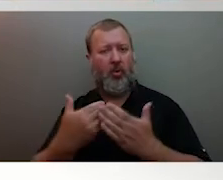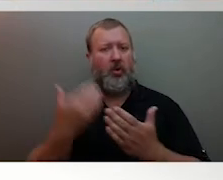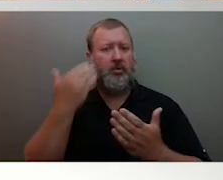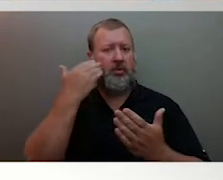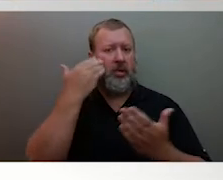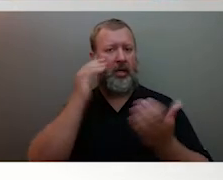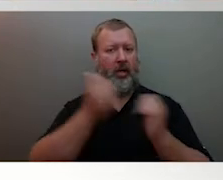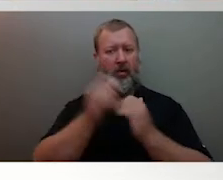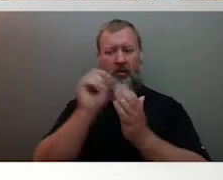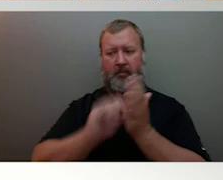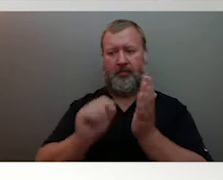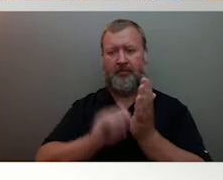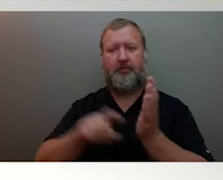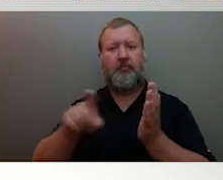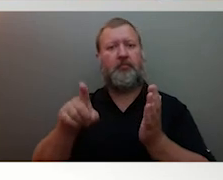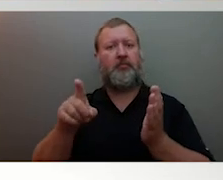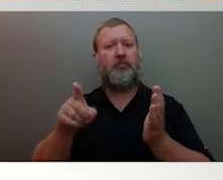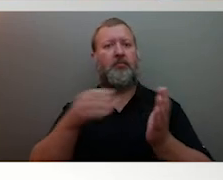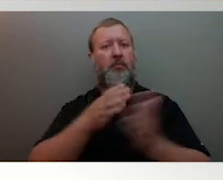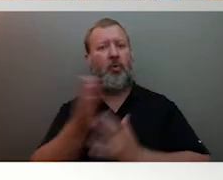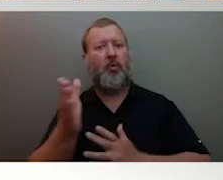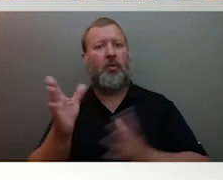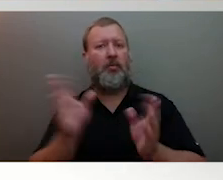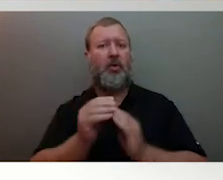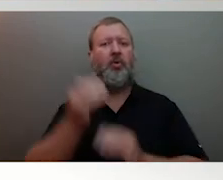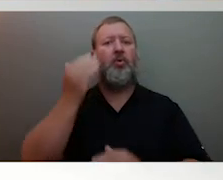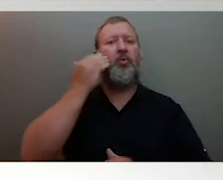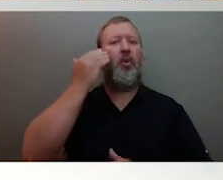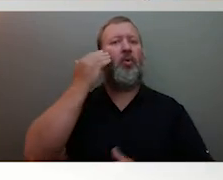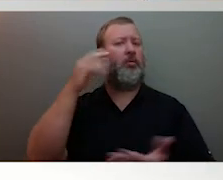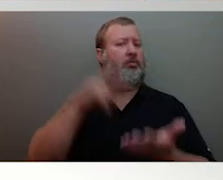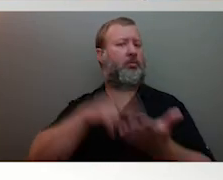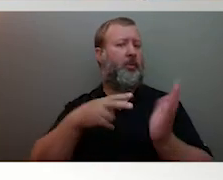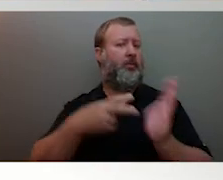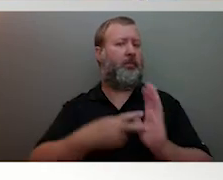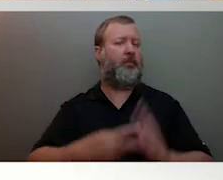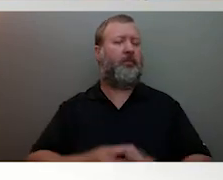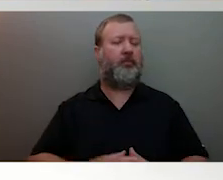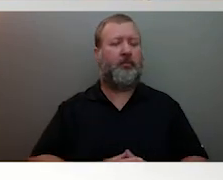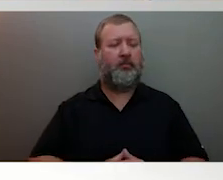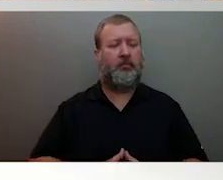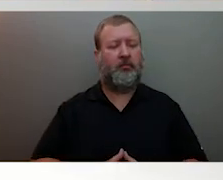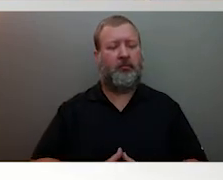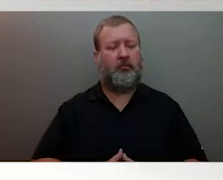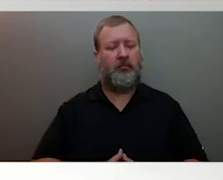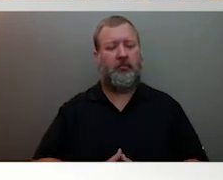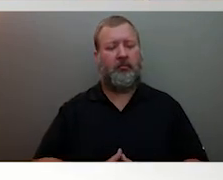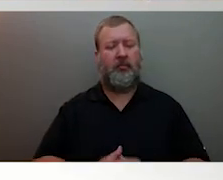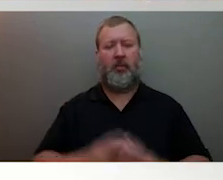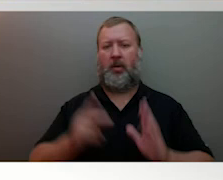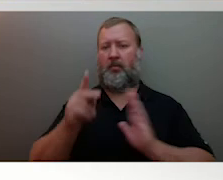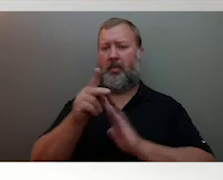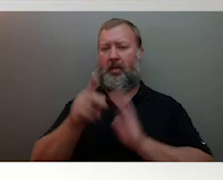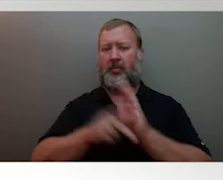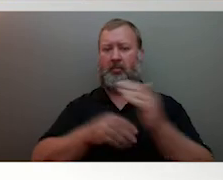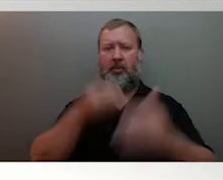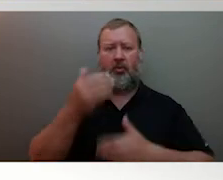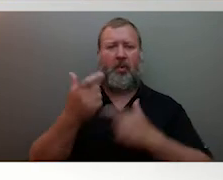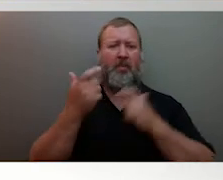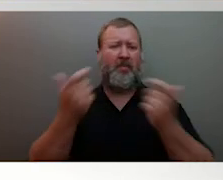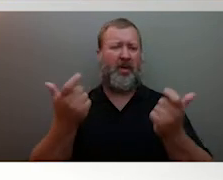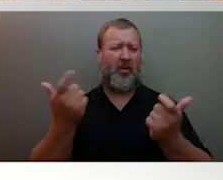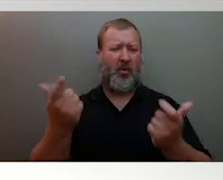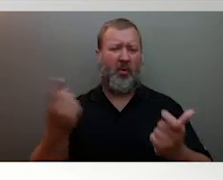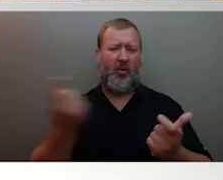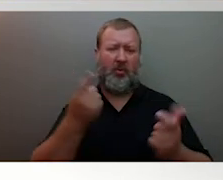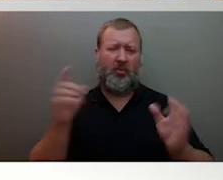how it's written so that you go into the meeting kind of knowing what it's about. And then policies and procedures are always a big one. You